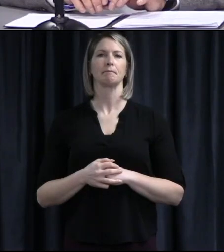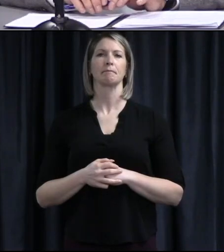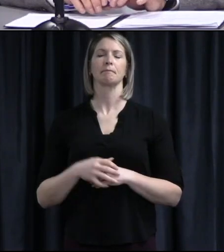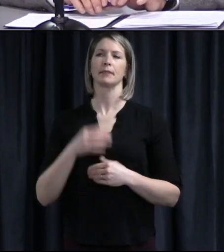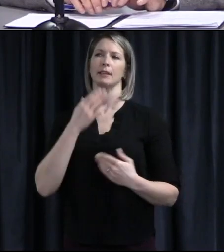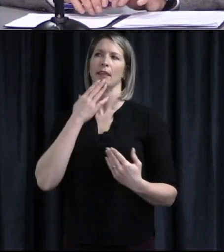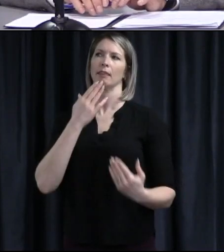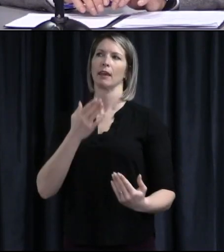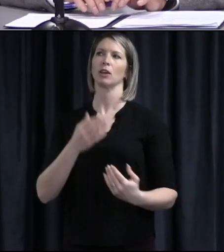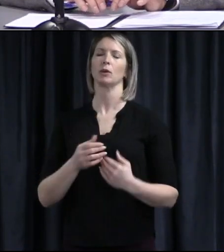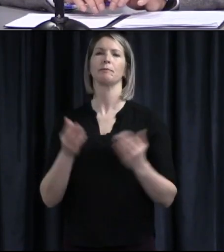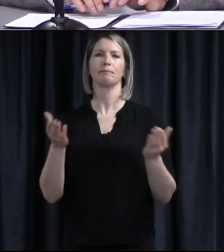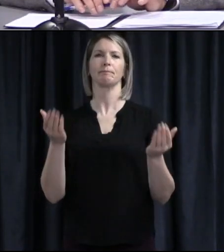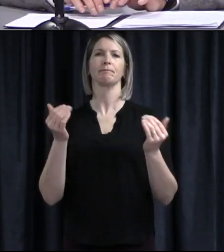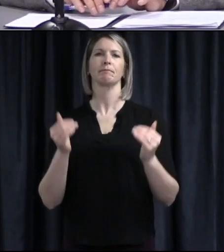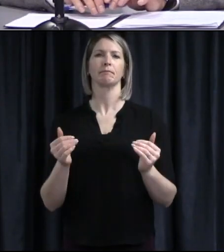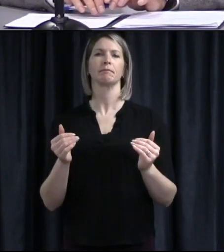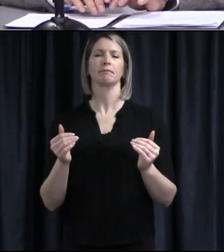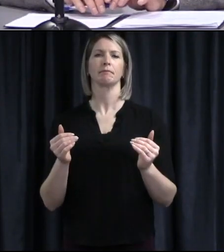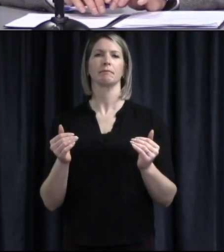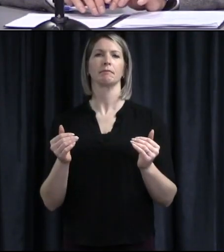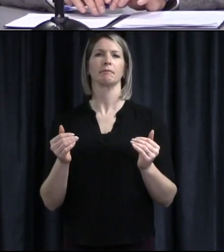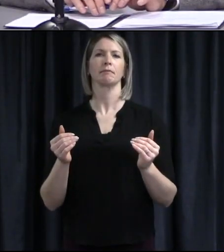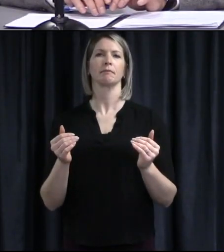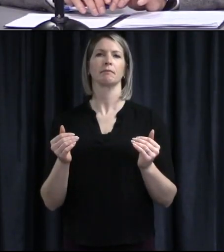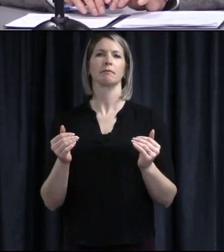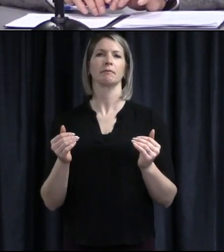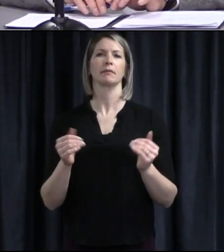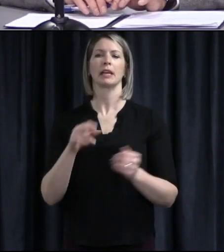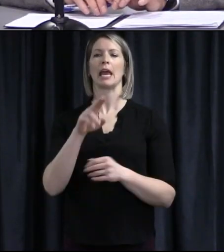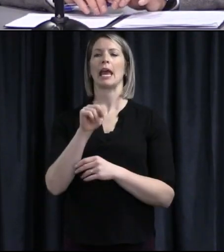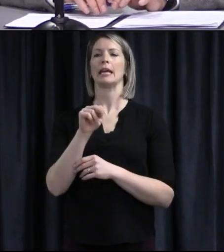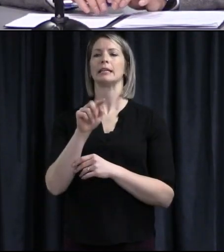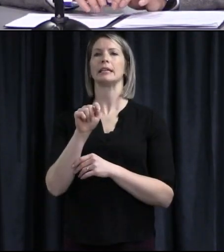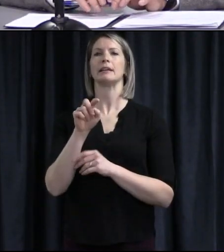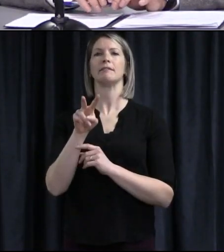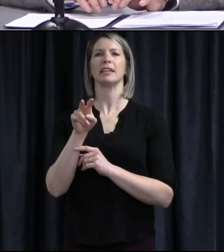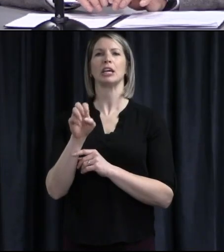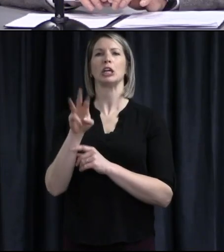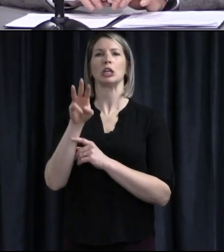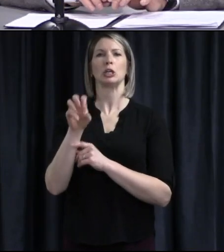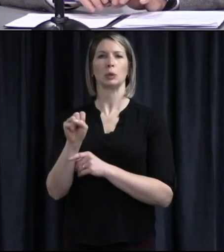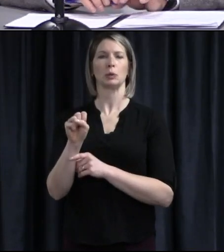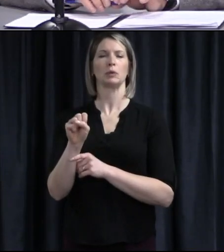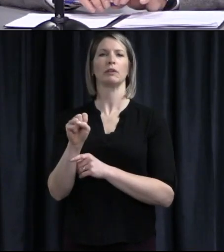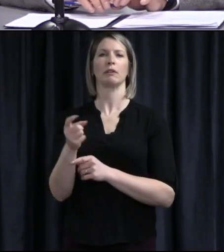Thank you. The following question is from Beth Penny of NTV News. Please go ahead.